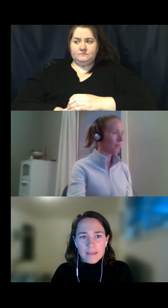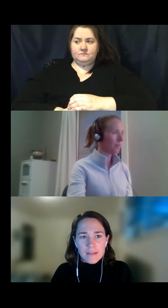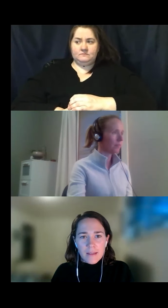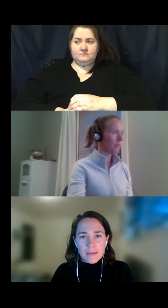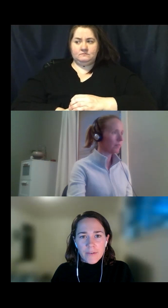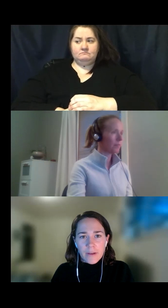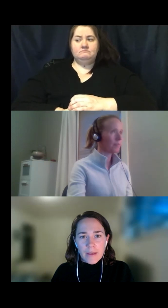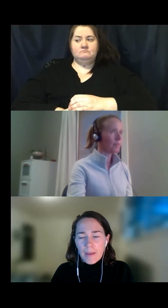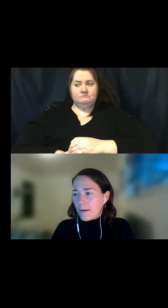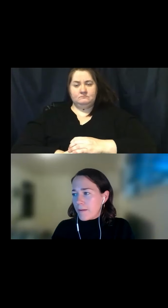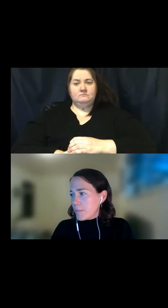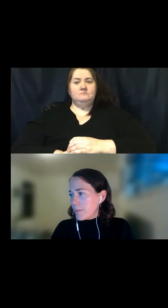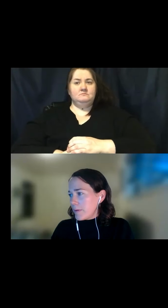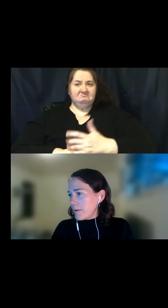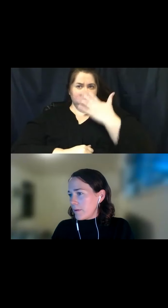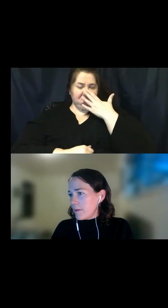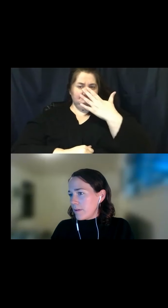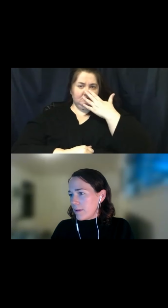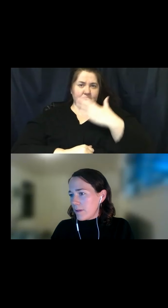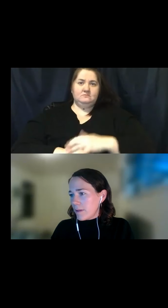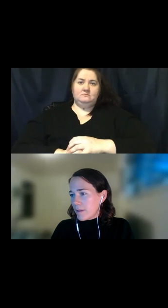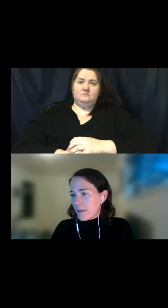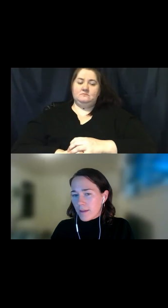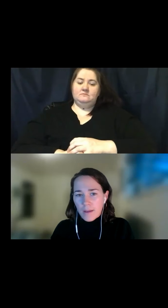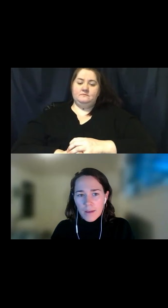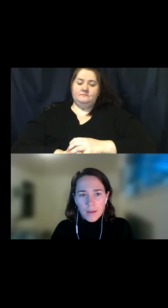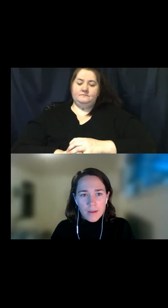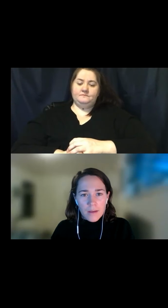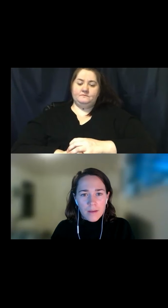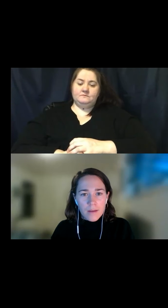Thanks, Lisa. Thanks for looking that up. Mm-hmm.